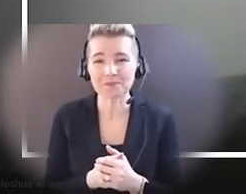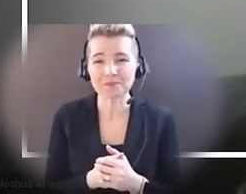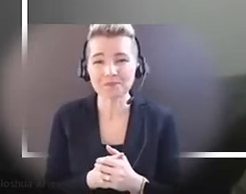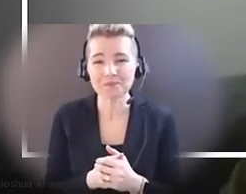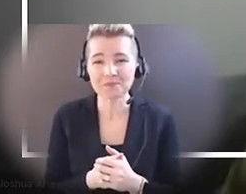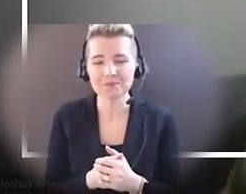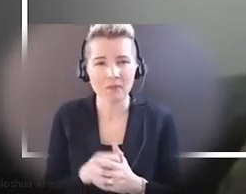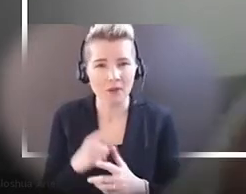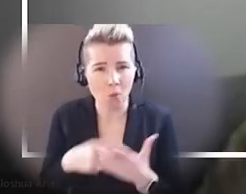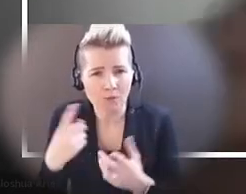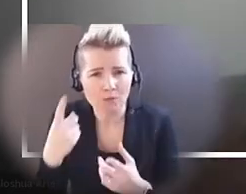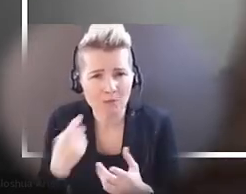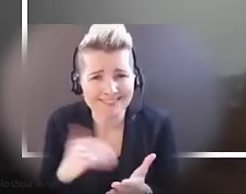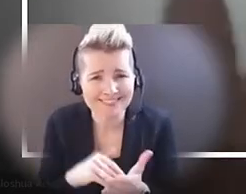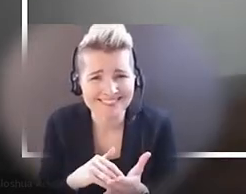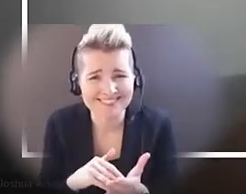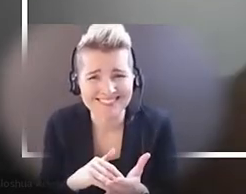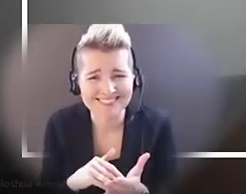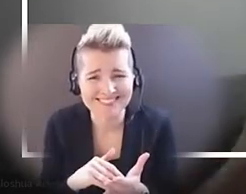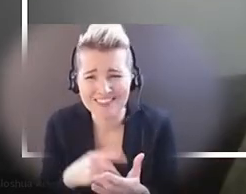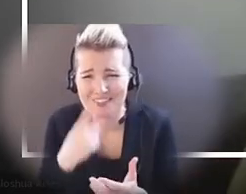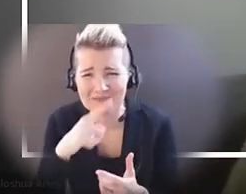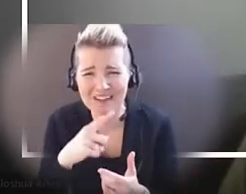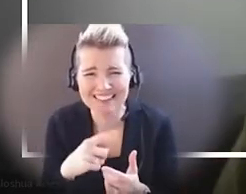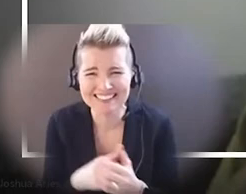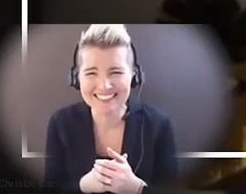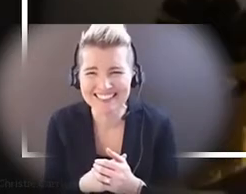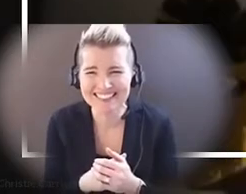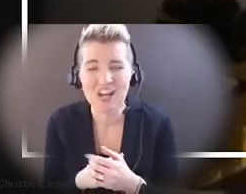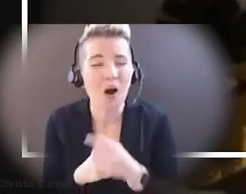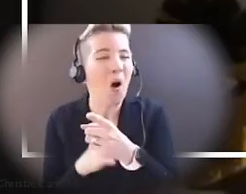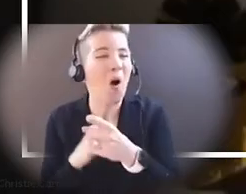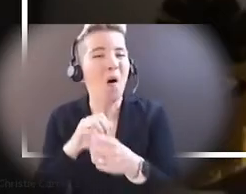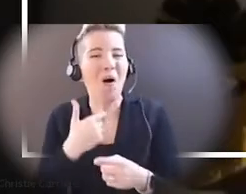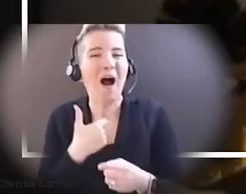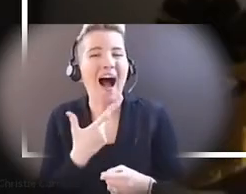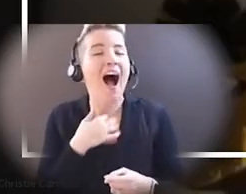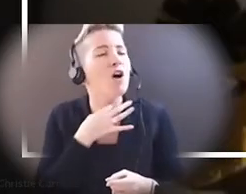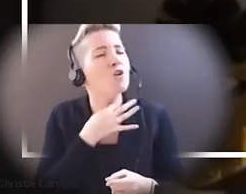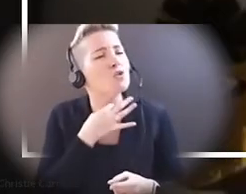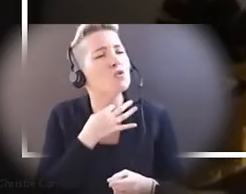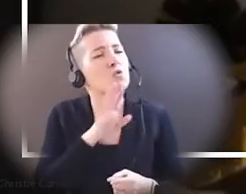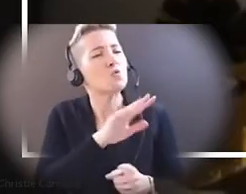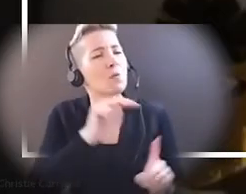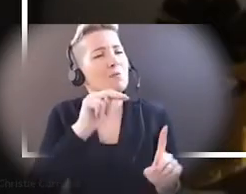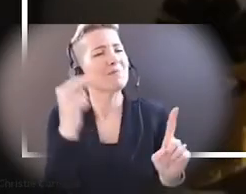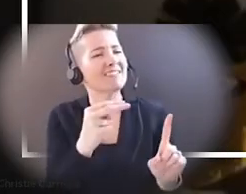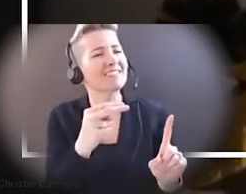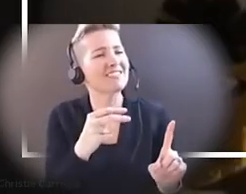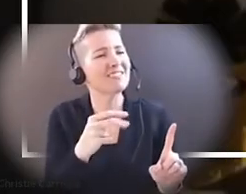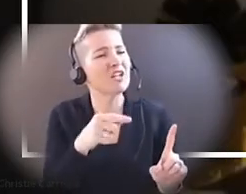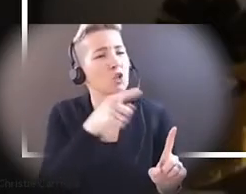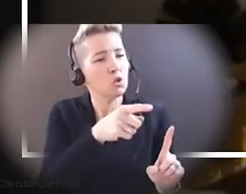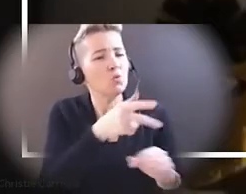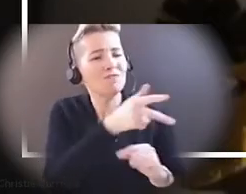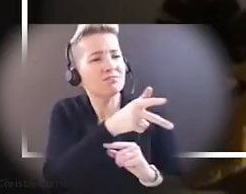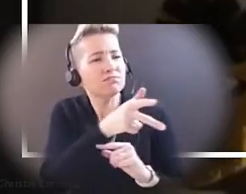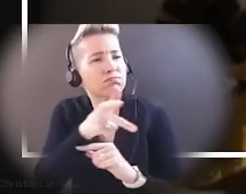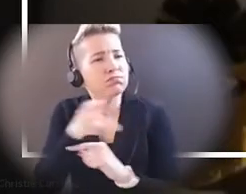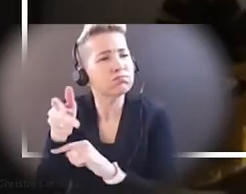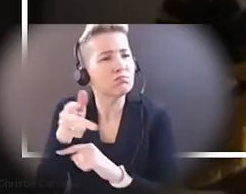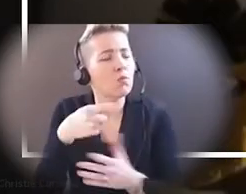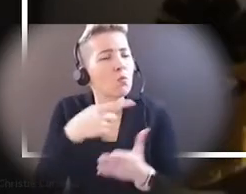Sorry, what was the question again? Can you say it again, right? I was just trying to ask you from your perspective as a filmmaker specifically about this